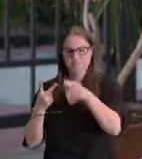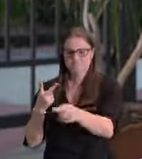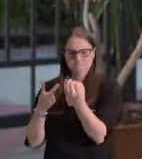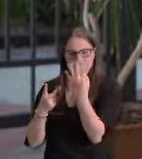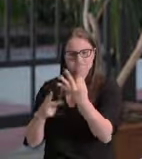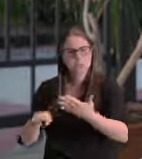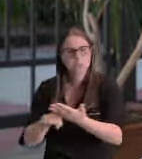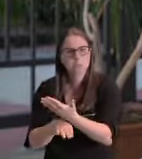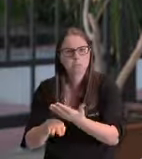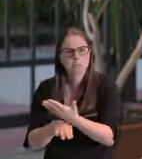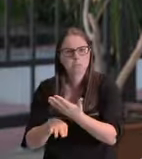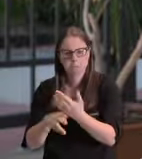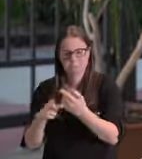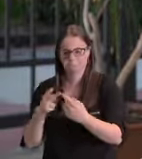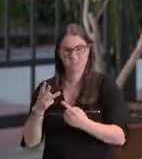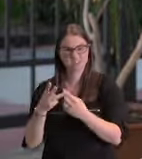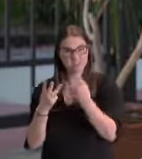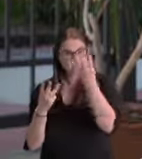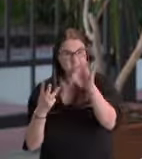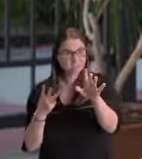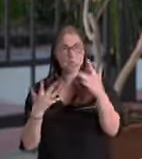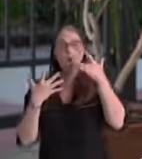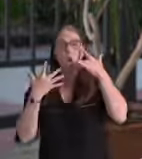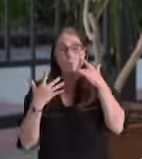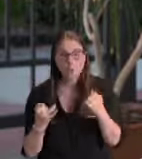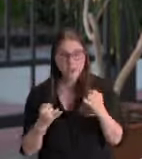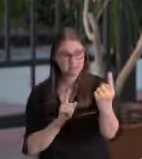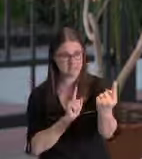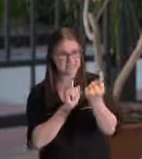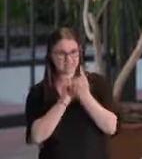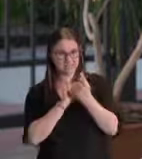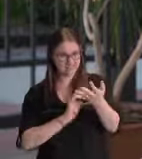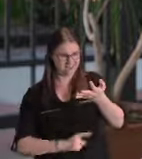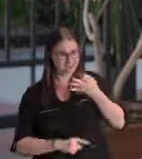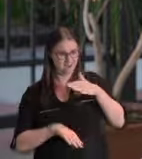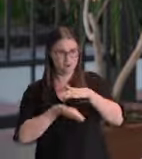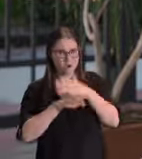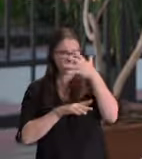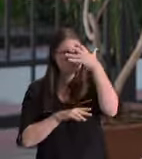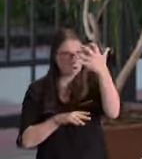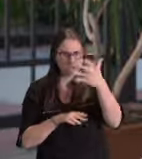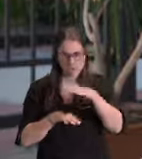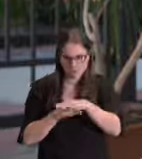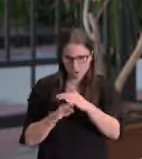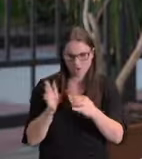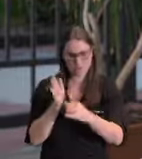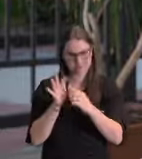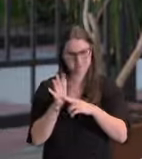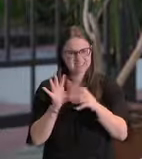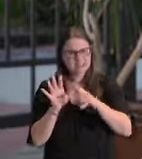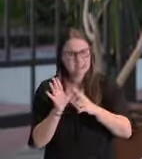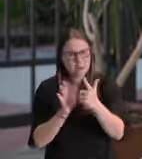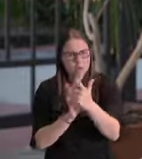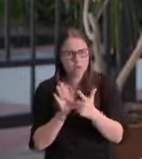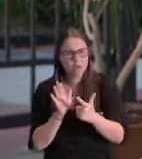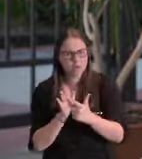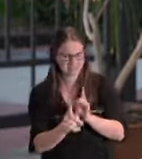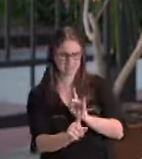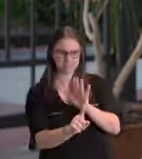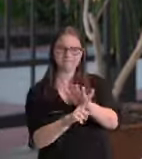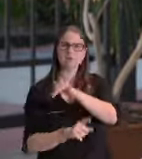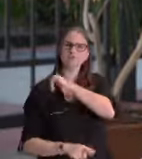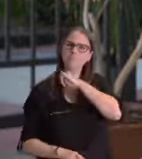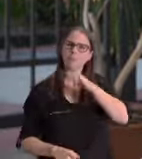people on unemployment benefits. I had a lawyer come in once asking for advice on tenancy law. He